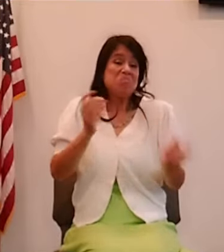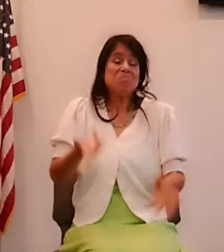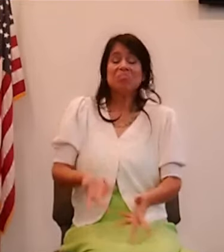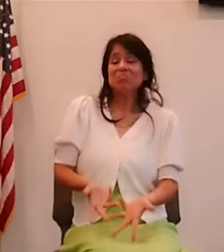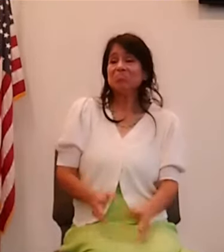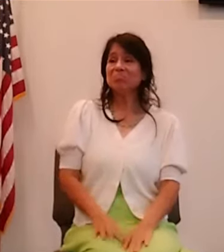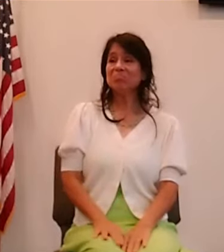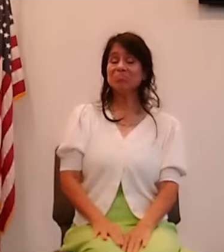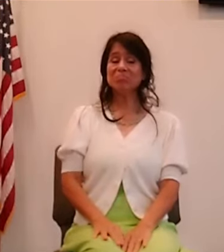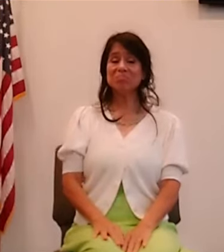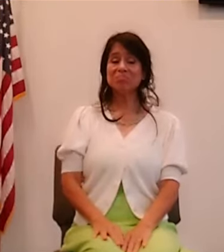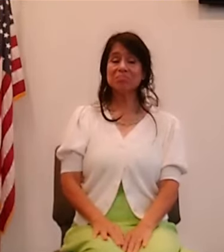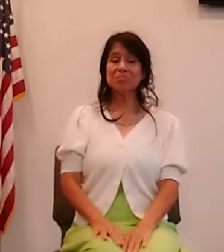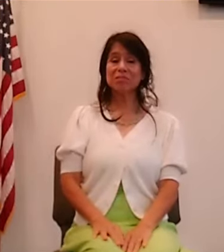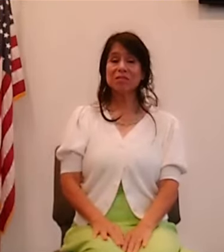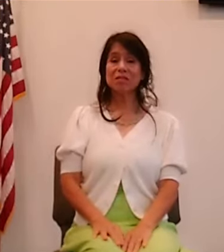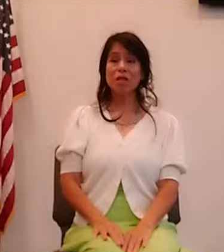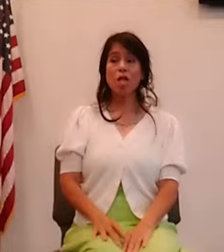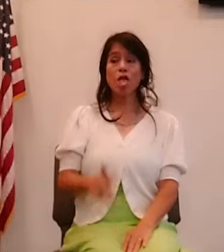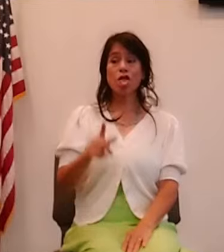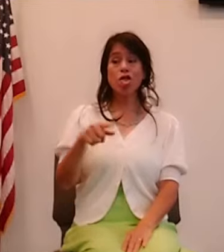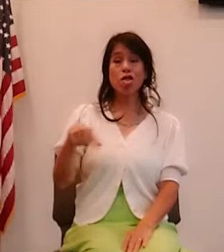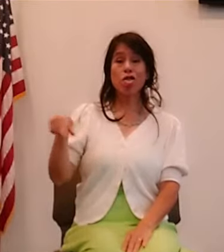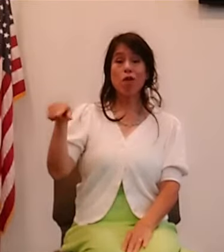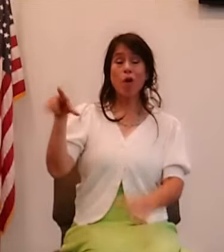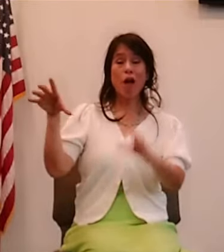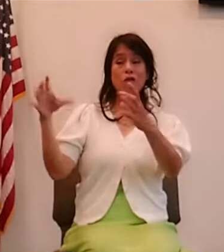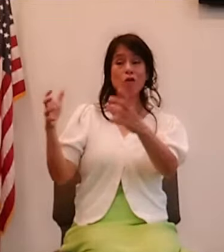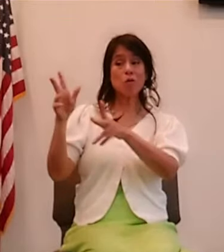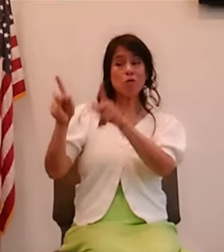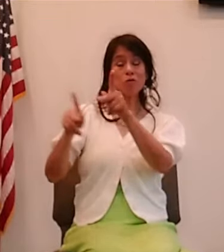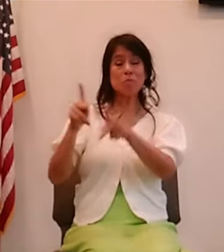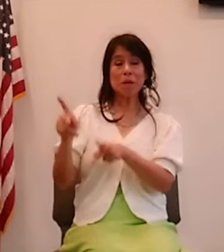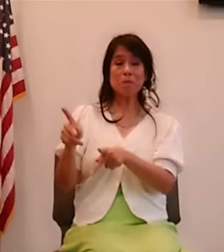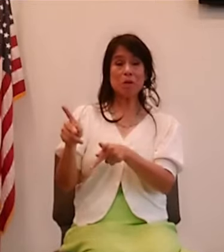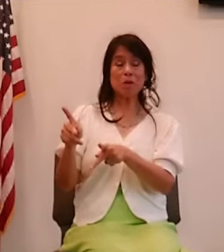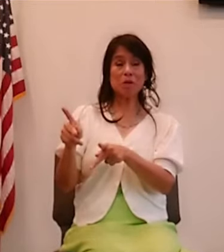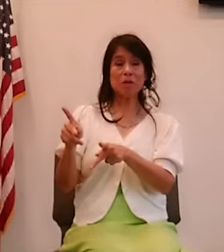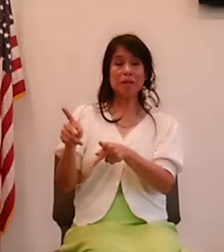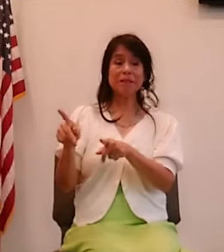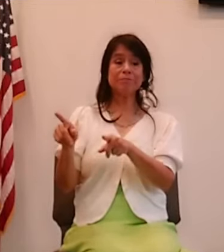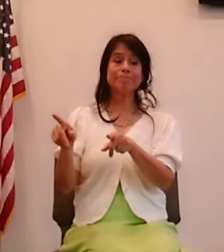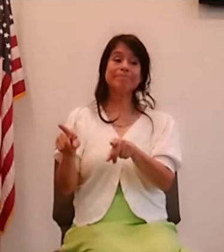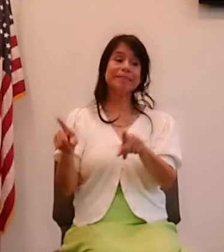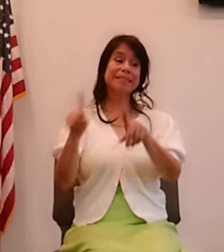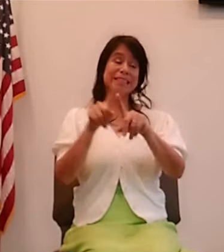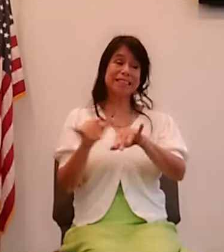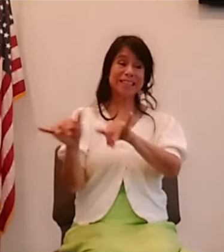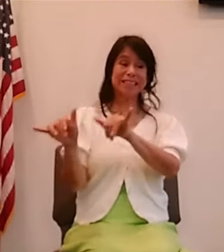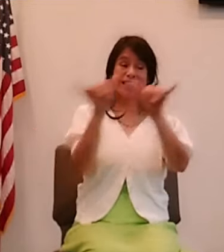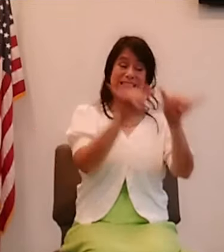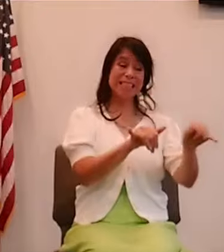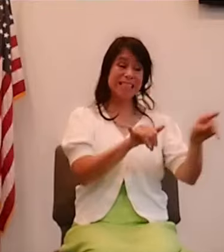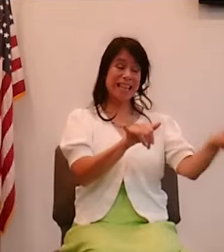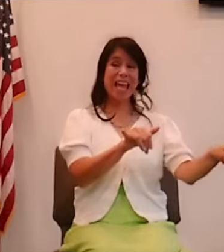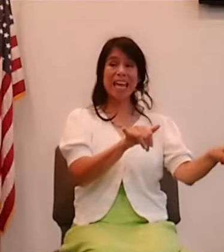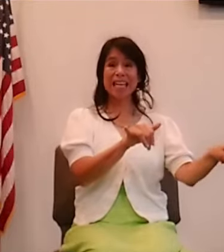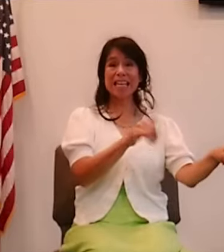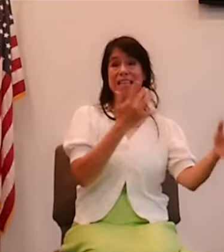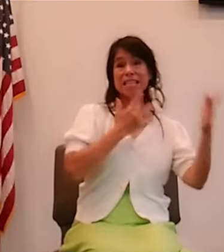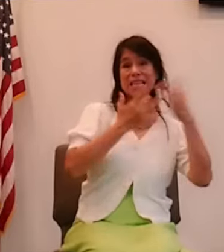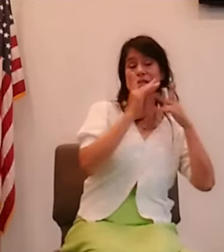And those are the people that, just like the needy, need to be convicted of their